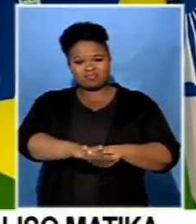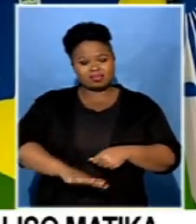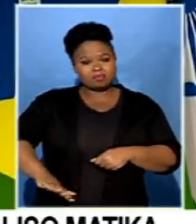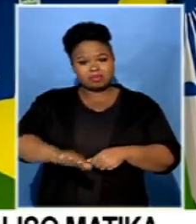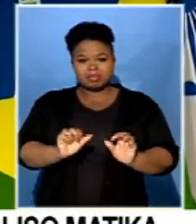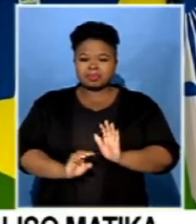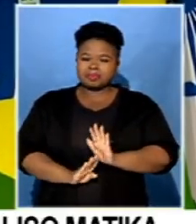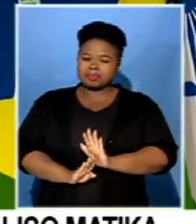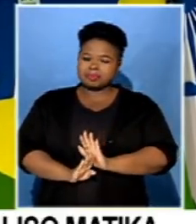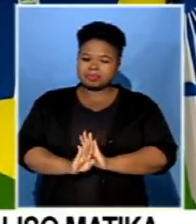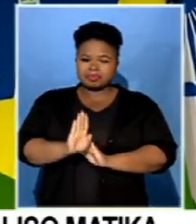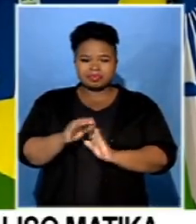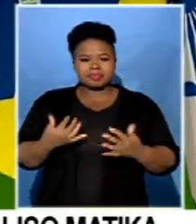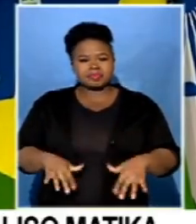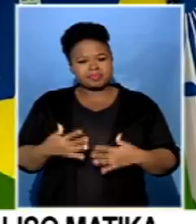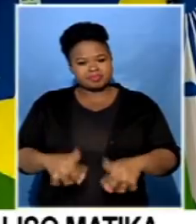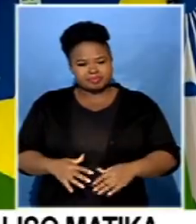land.